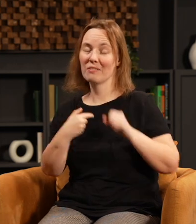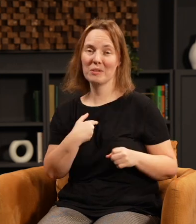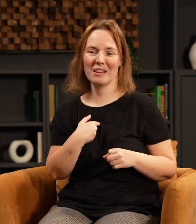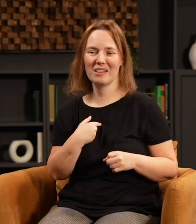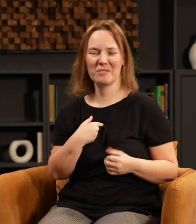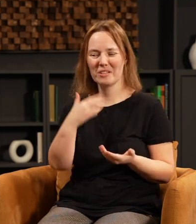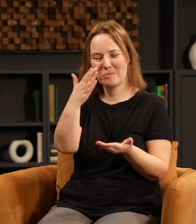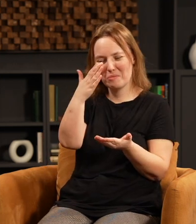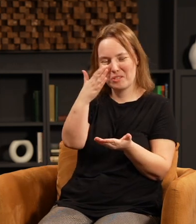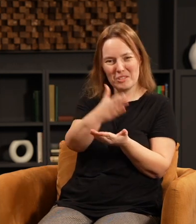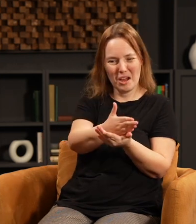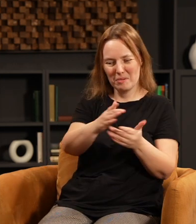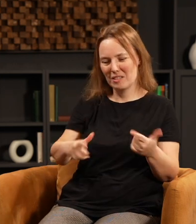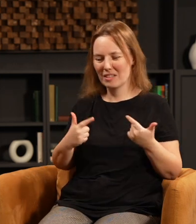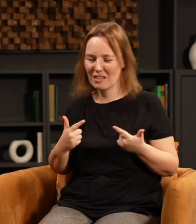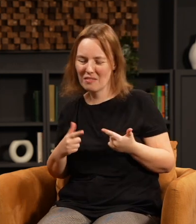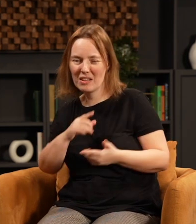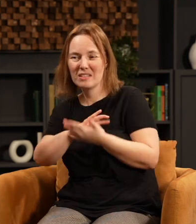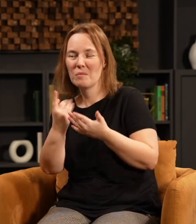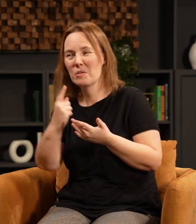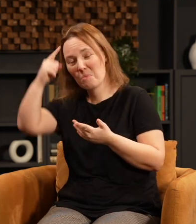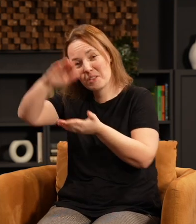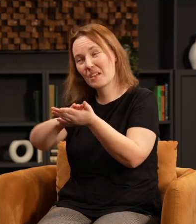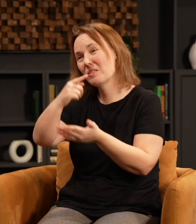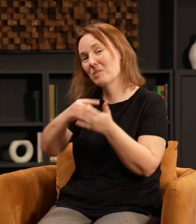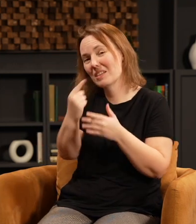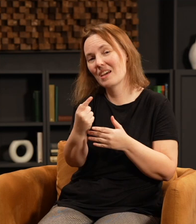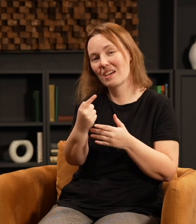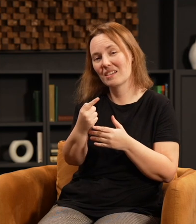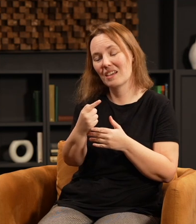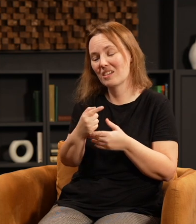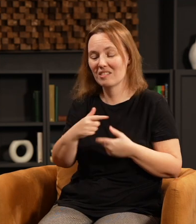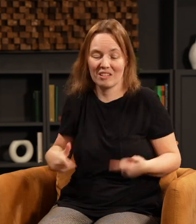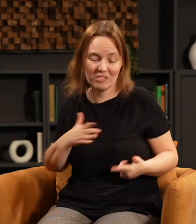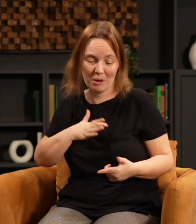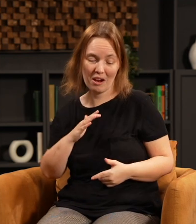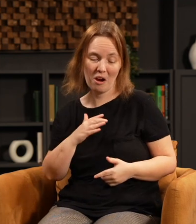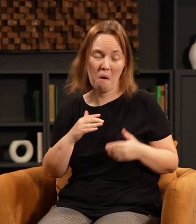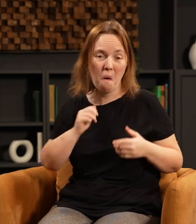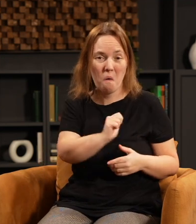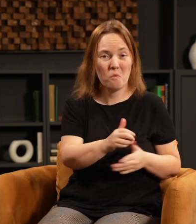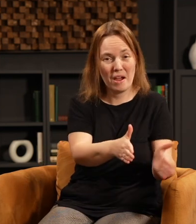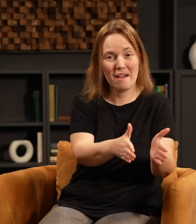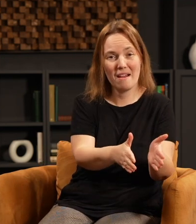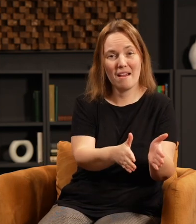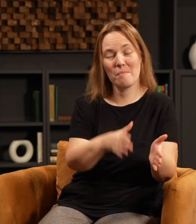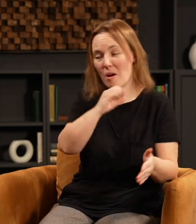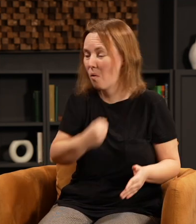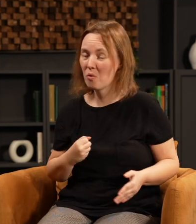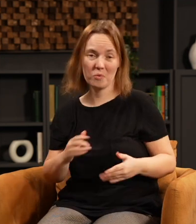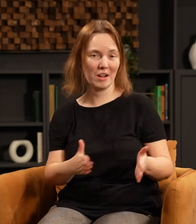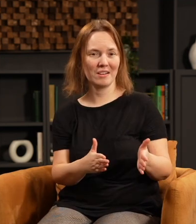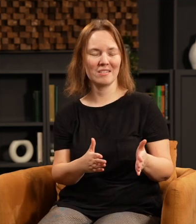down and just kind of live as if someone who believes what he says, but kind of lives my own way, my old way, because I'm kind of used to living in the